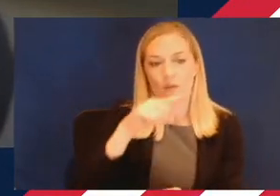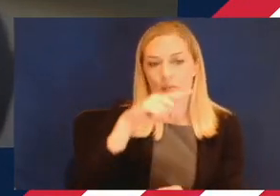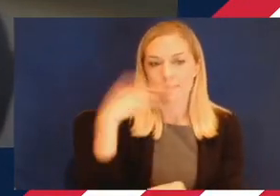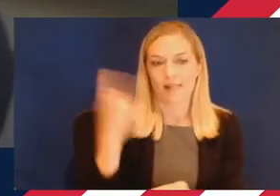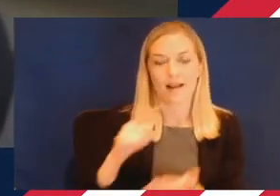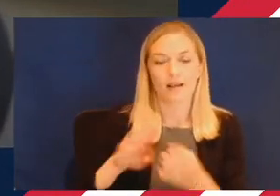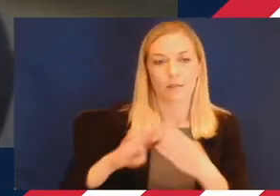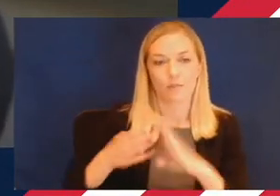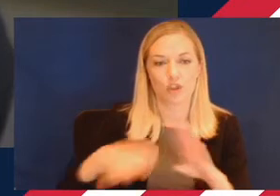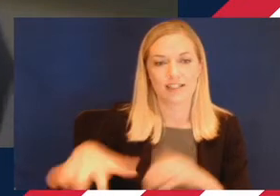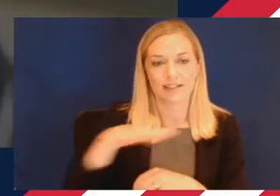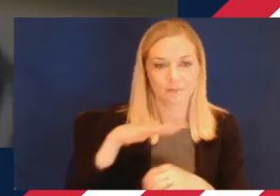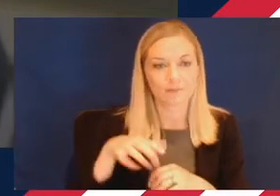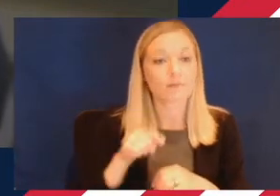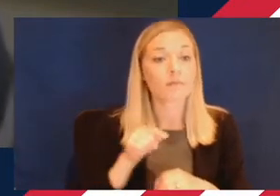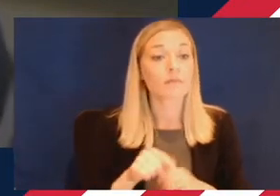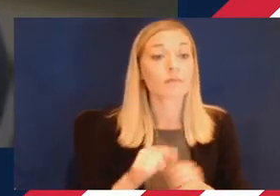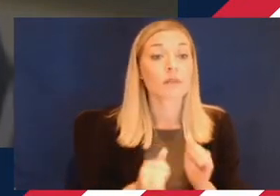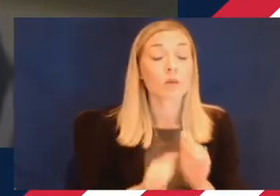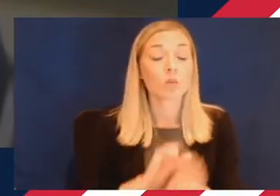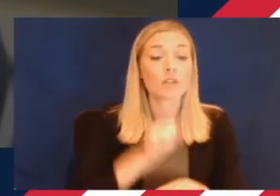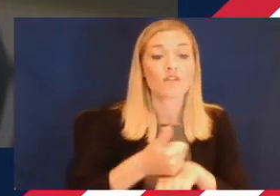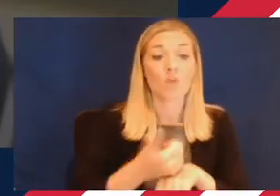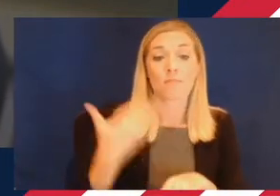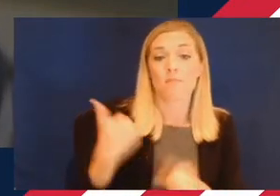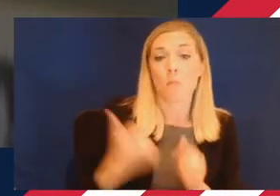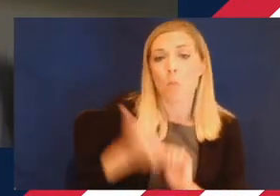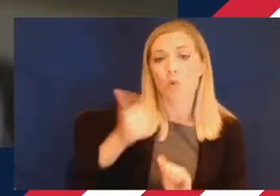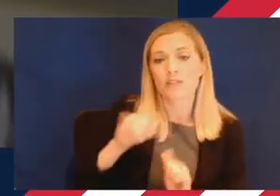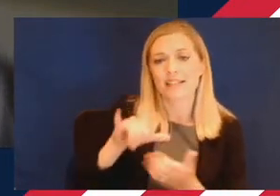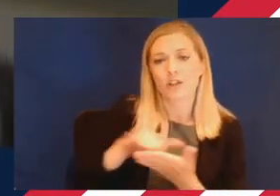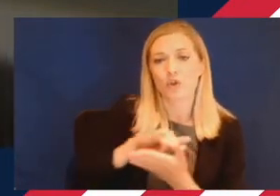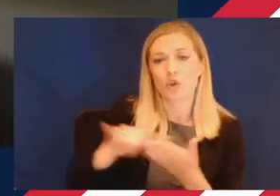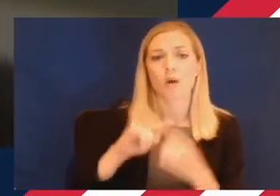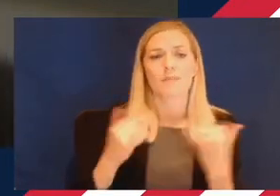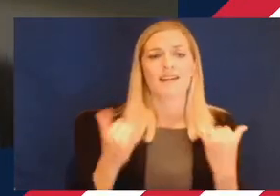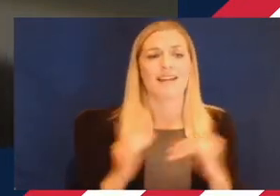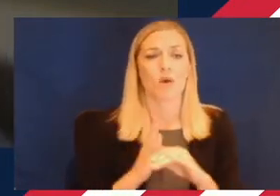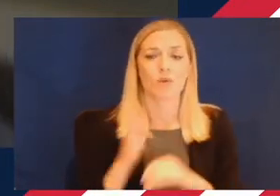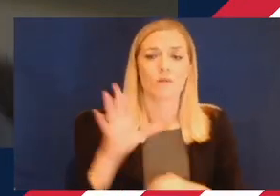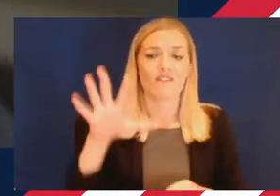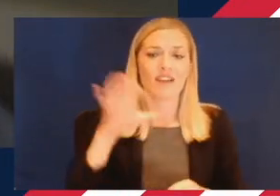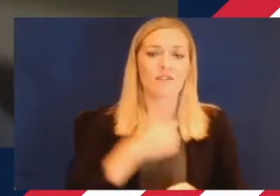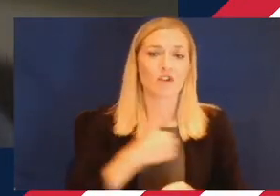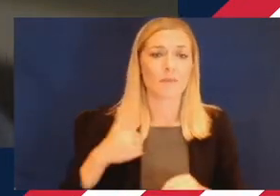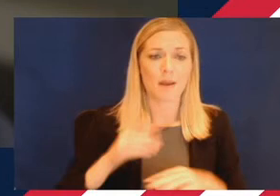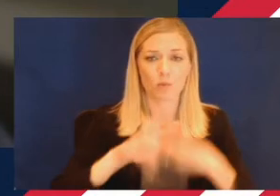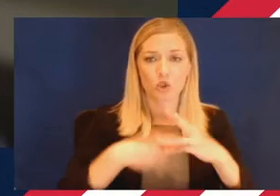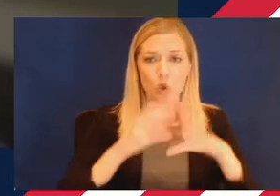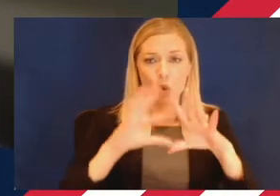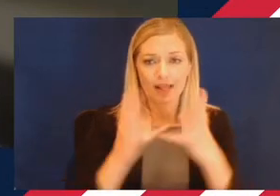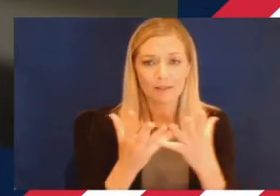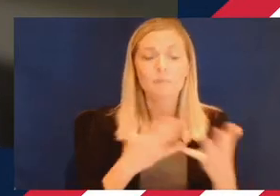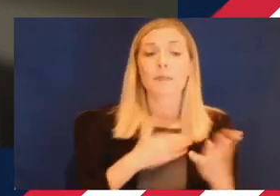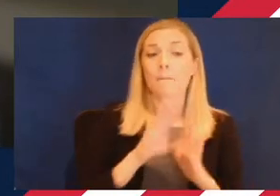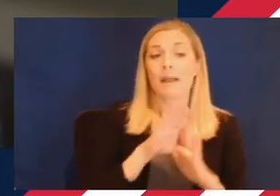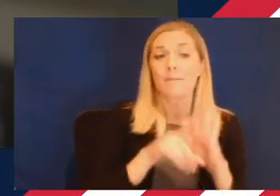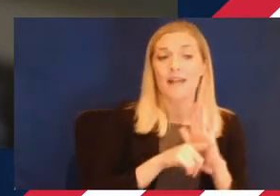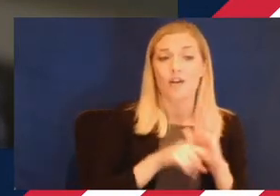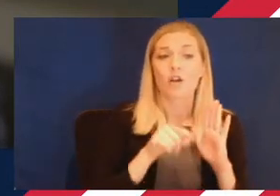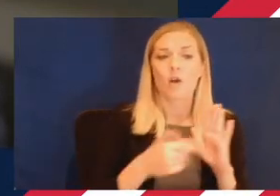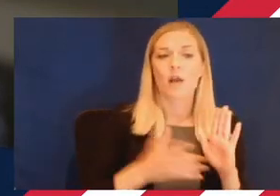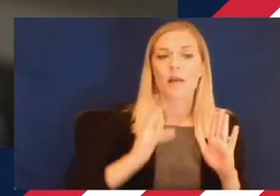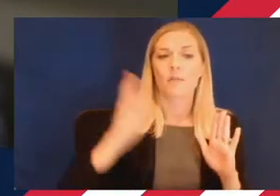executives, mostly in New York, but now has over 500 members globally. My background is as a software executive, since I'm the former president of